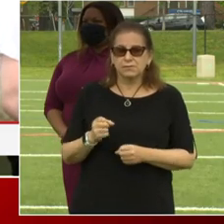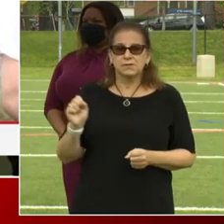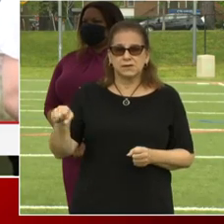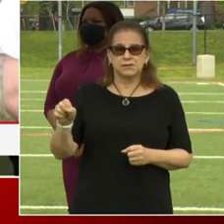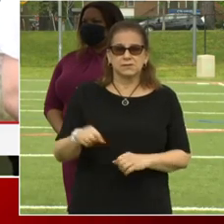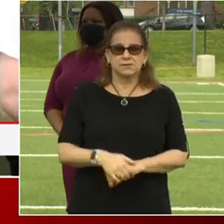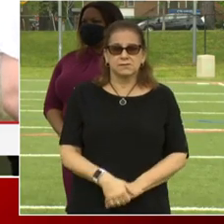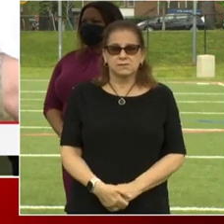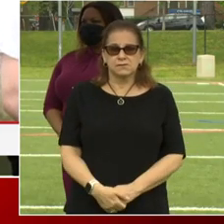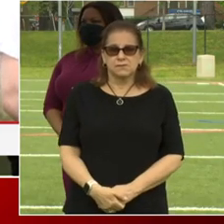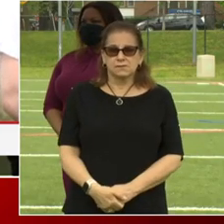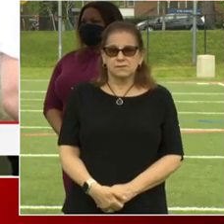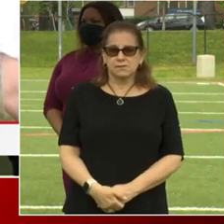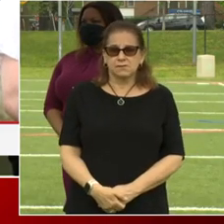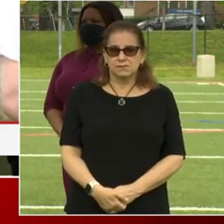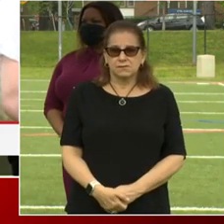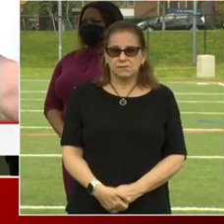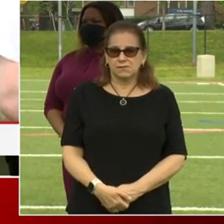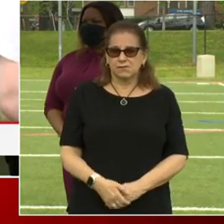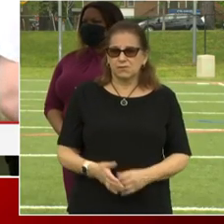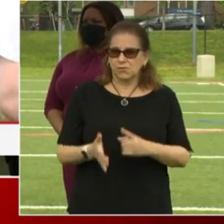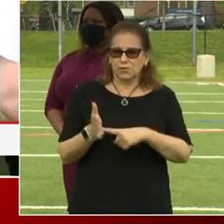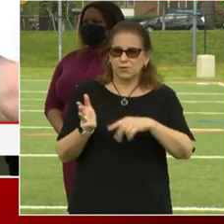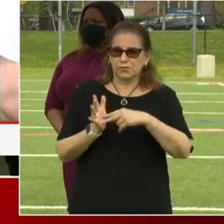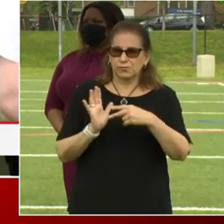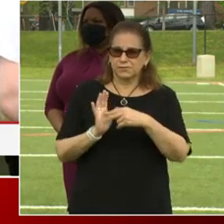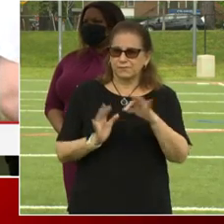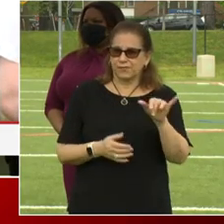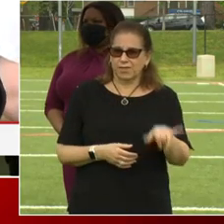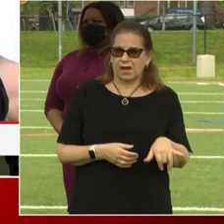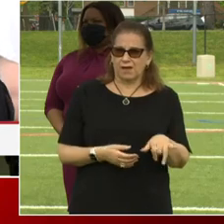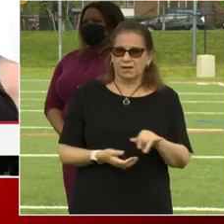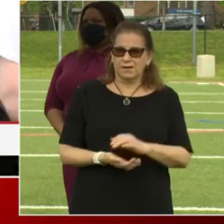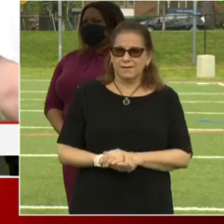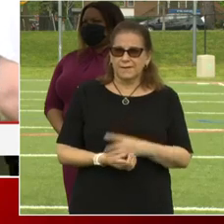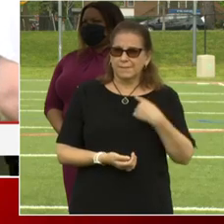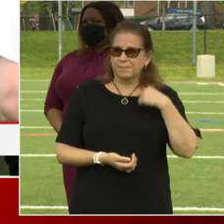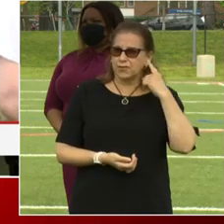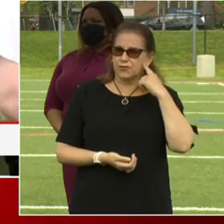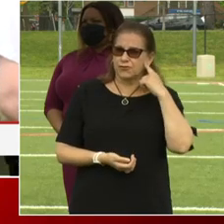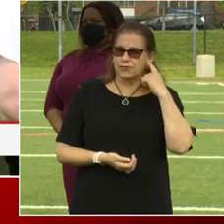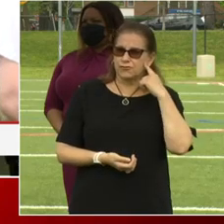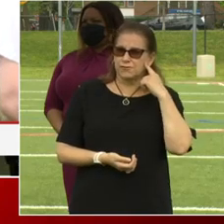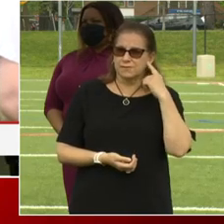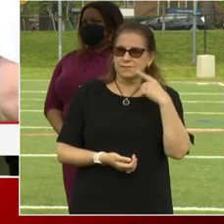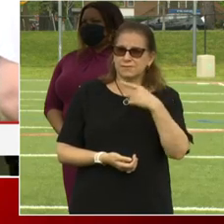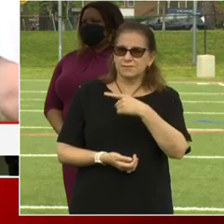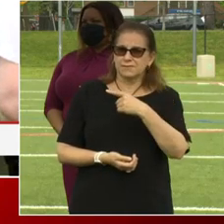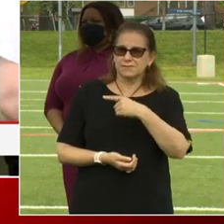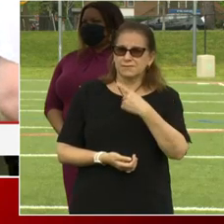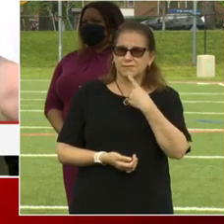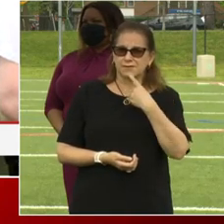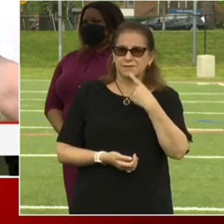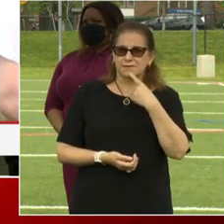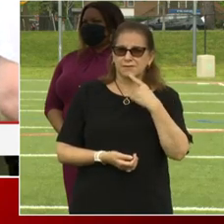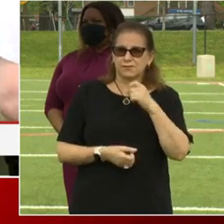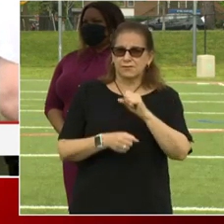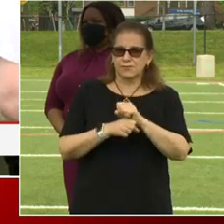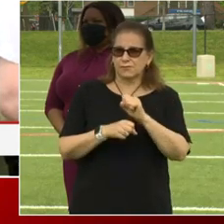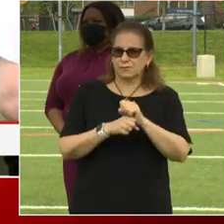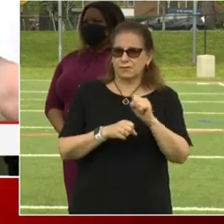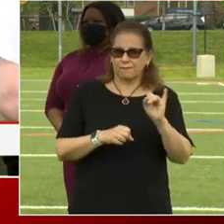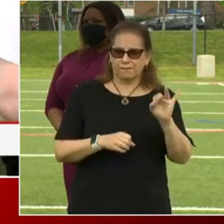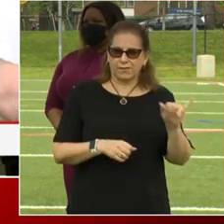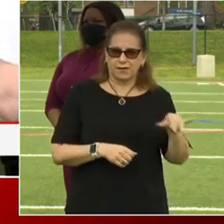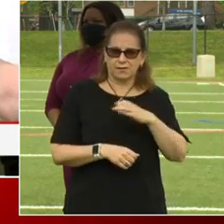it standing with you? It has issued a report, as I understand it, that says the work of the committee,